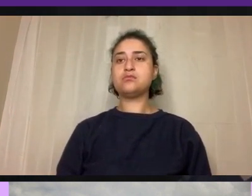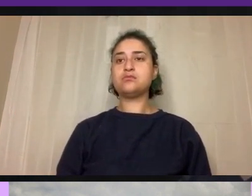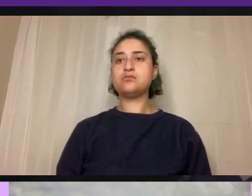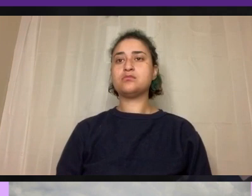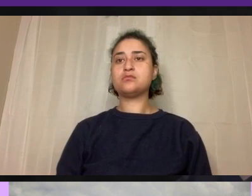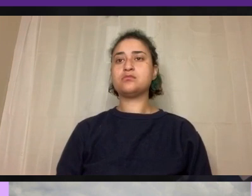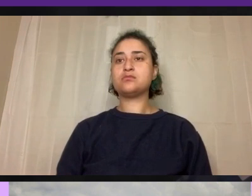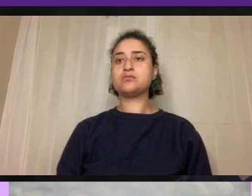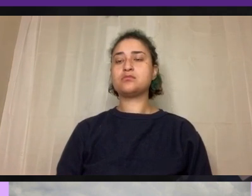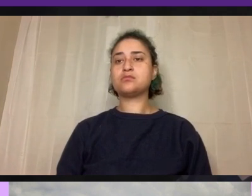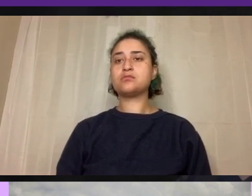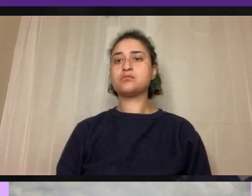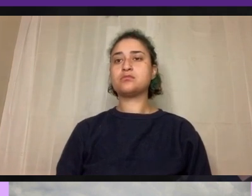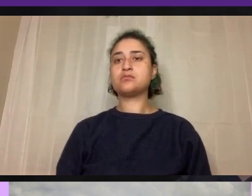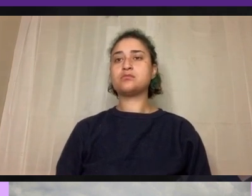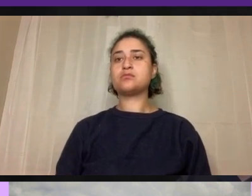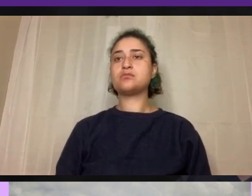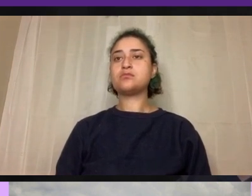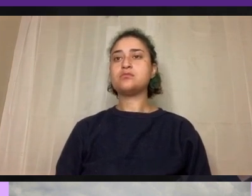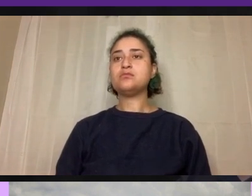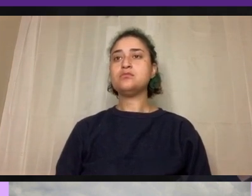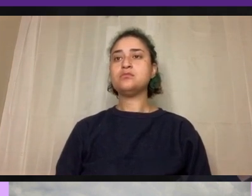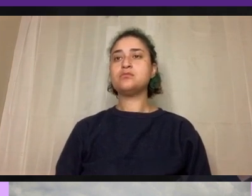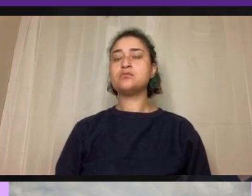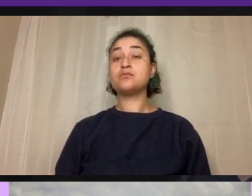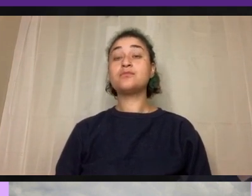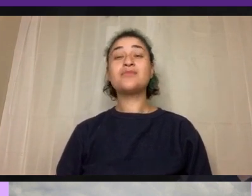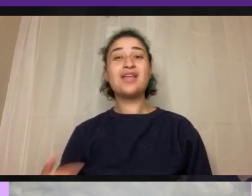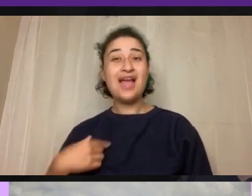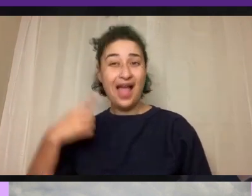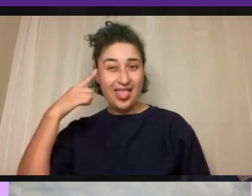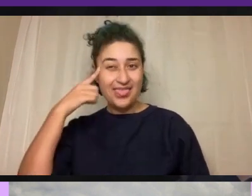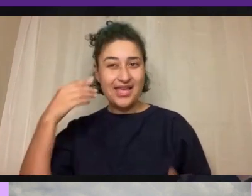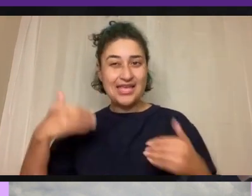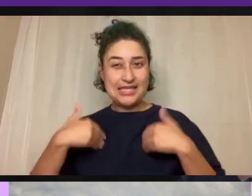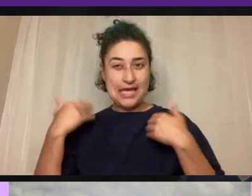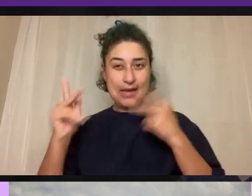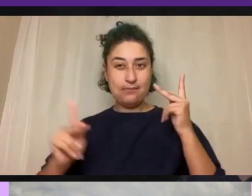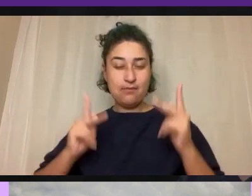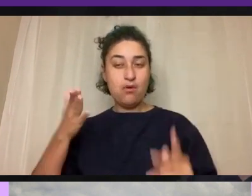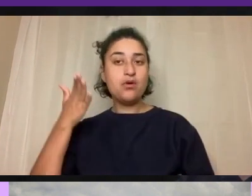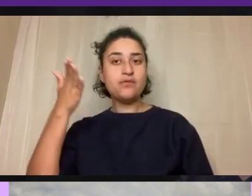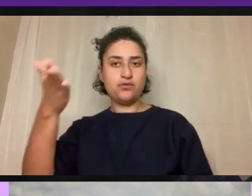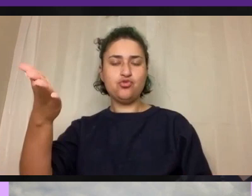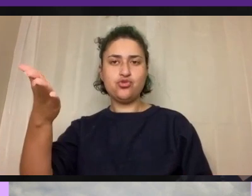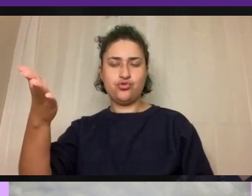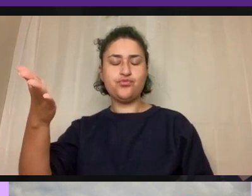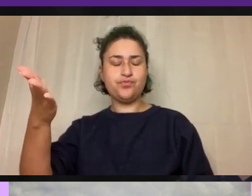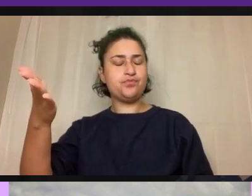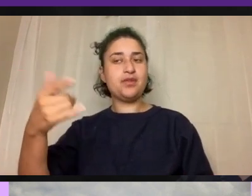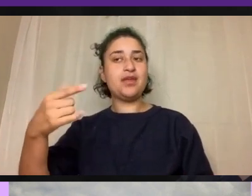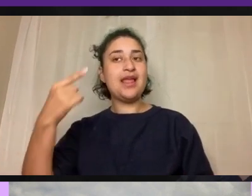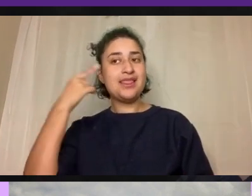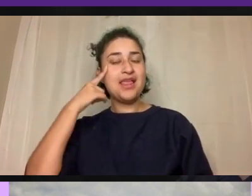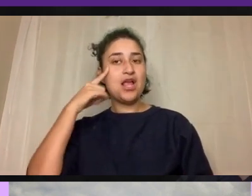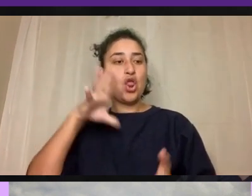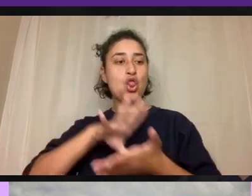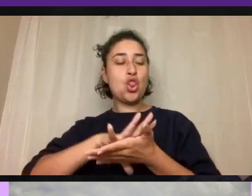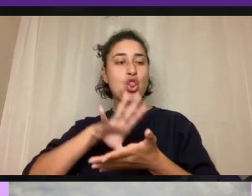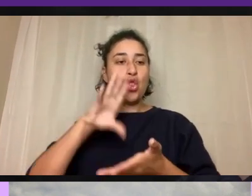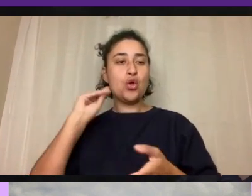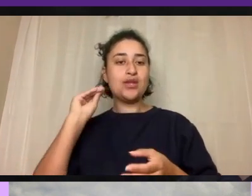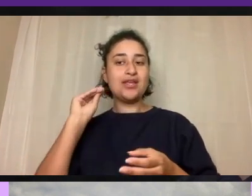I think young people are the future, and I think that learning learning in community,